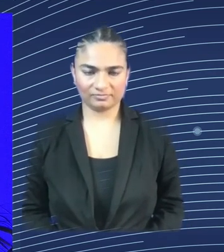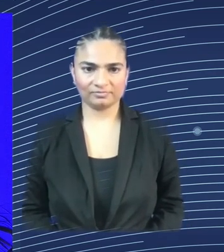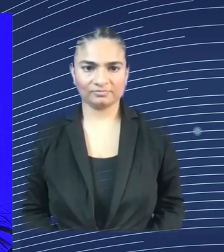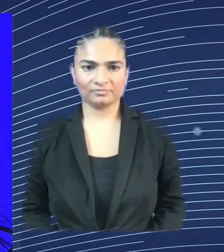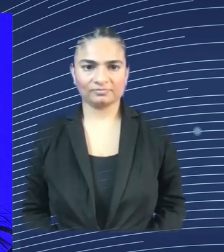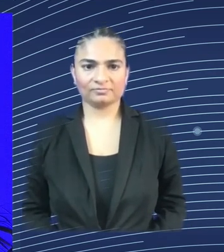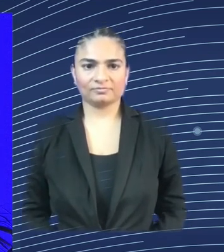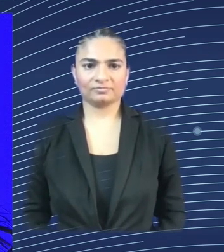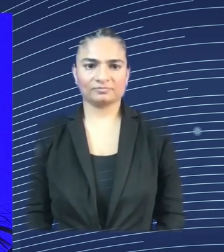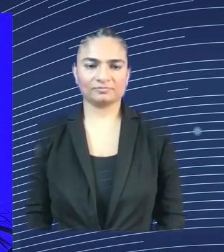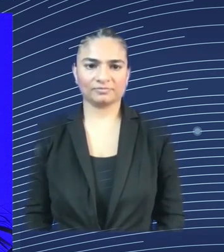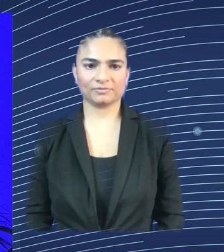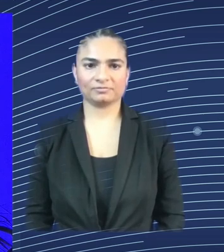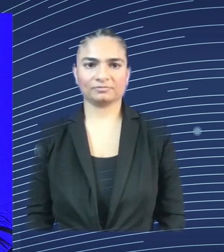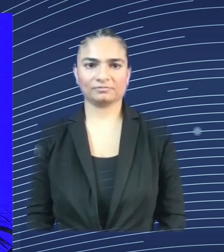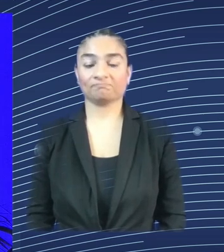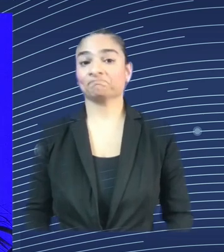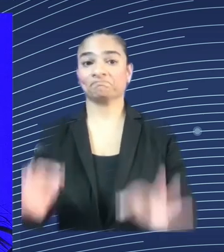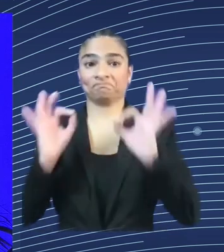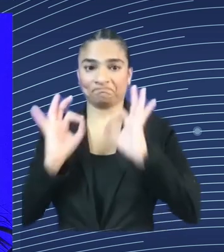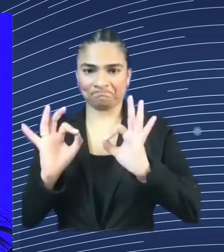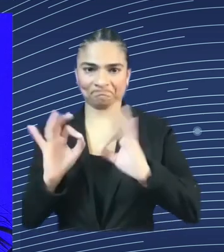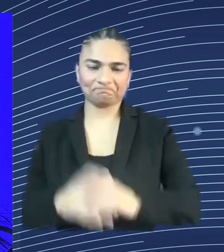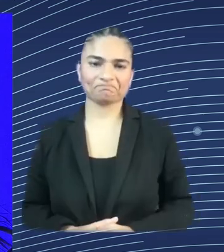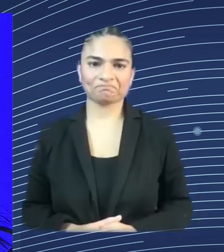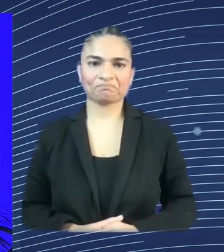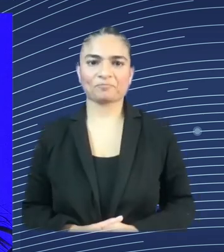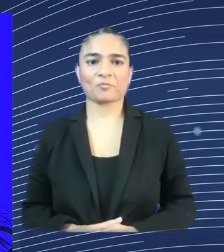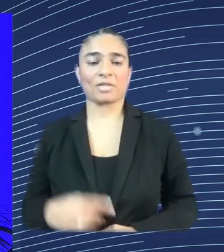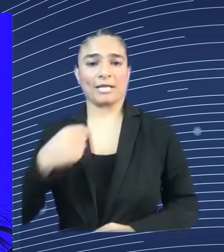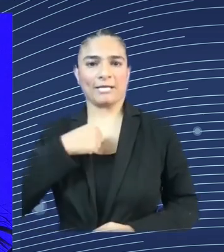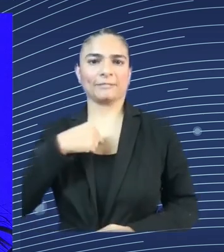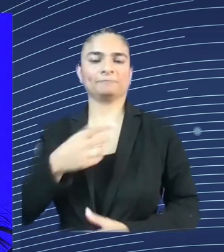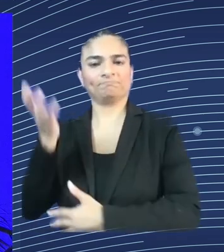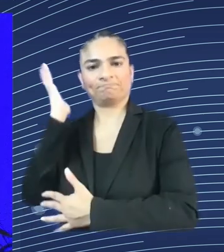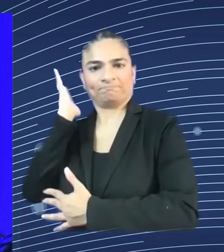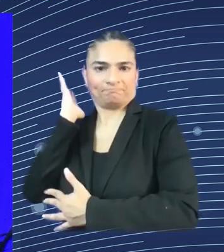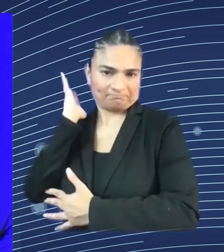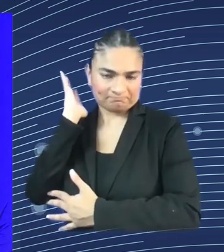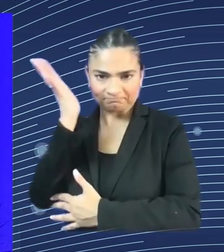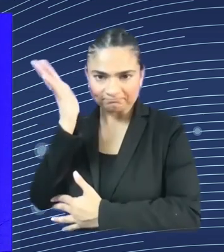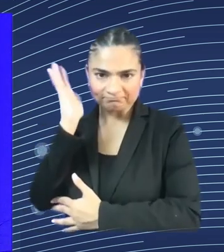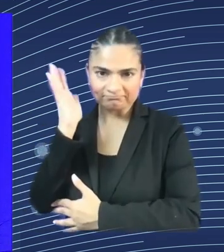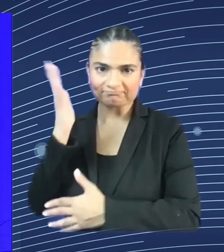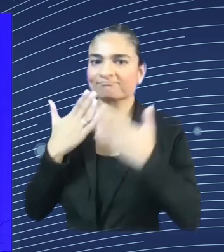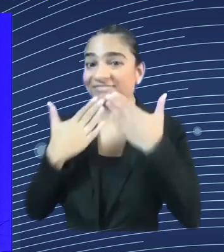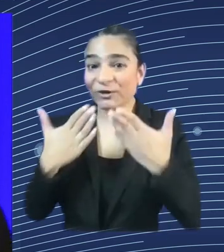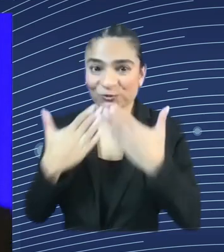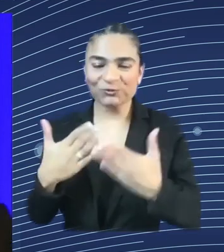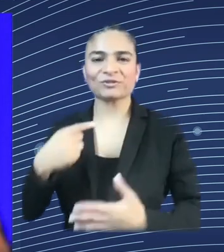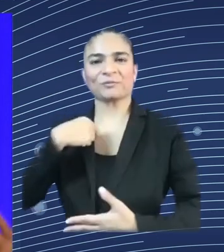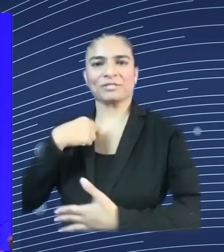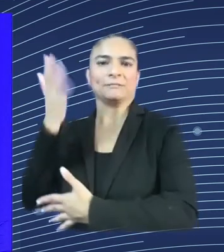as risks that can be associated with AI in this sensitive field of application. And one way to mitigate